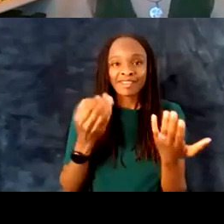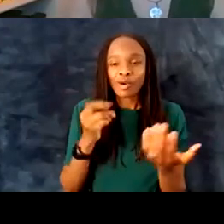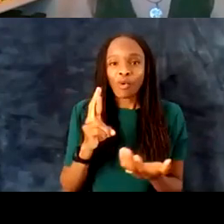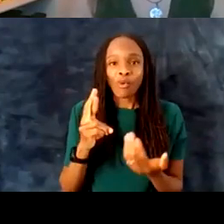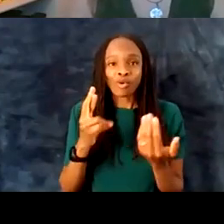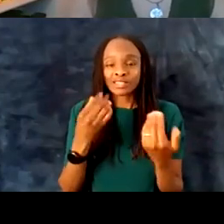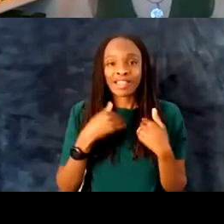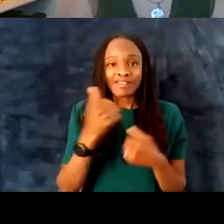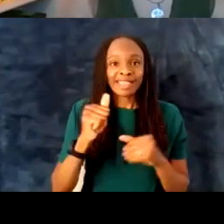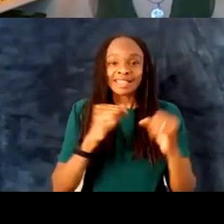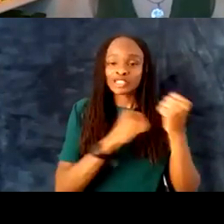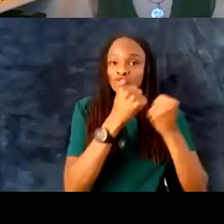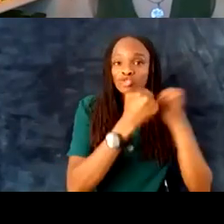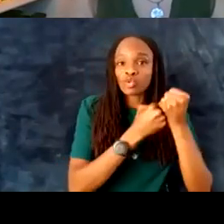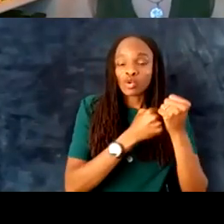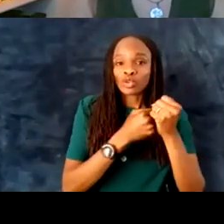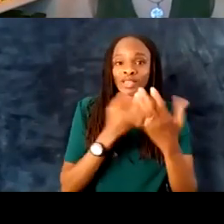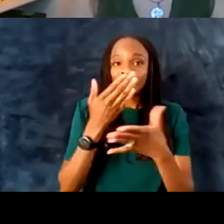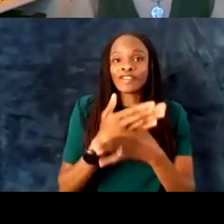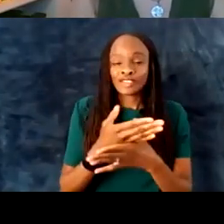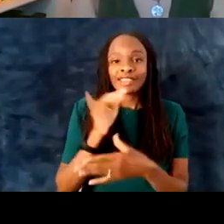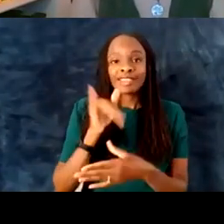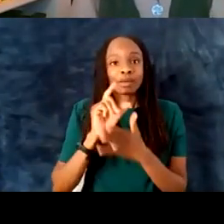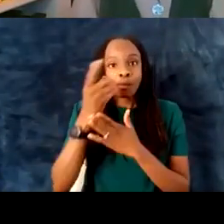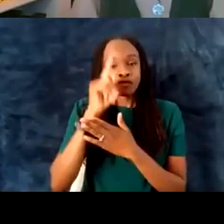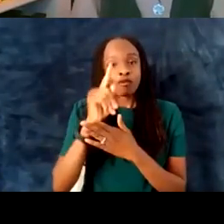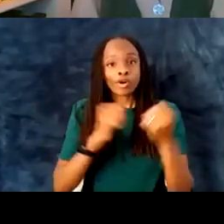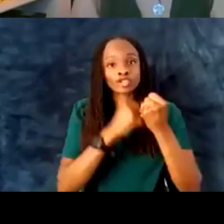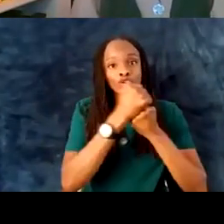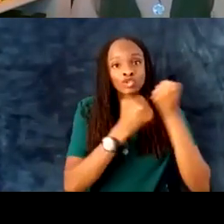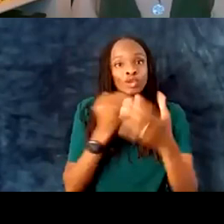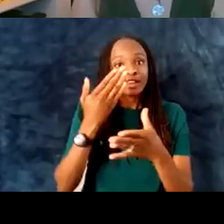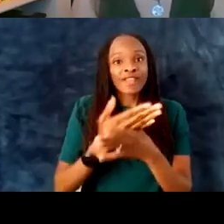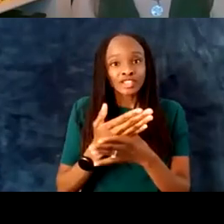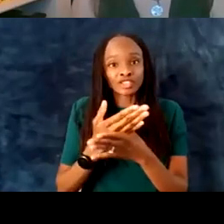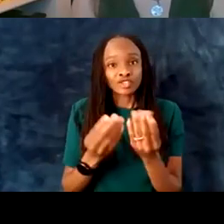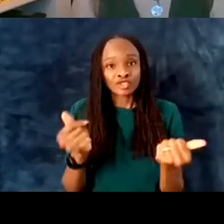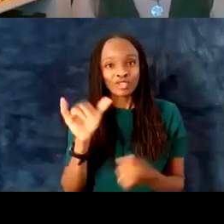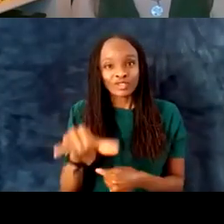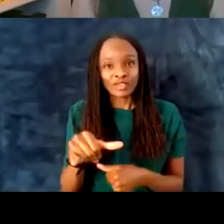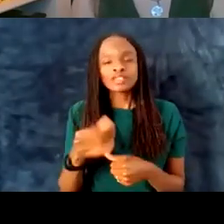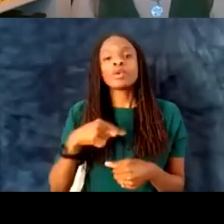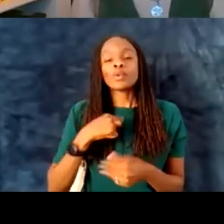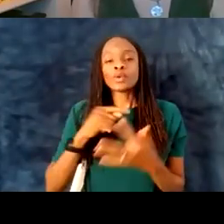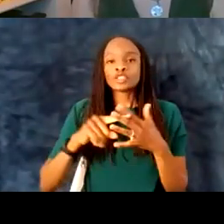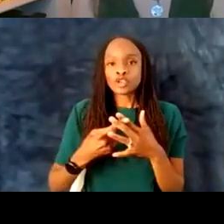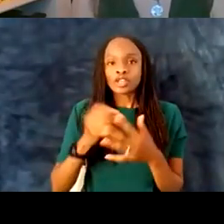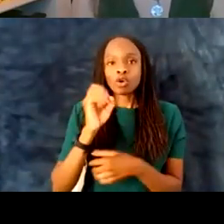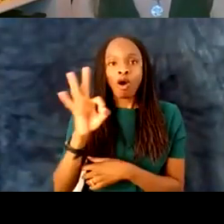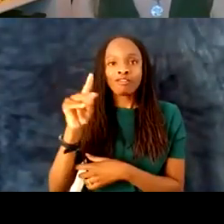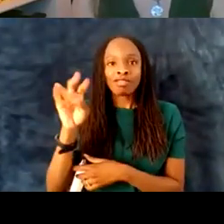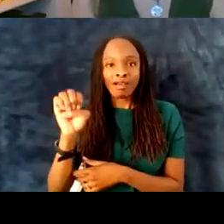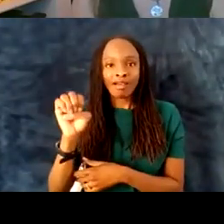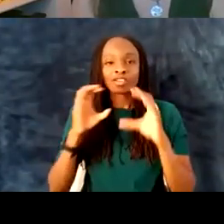structural interventions. And this is a moment of structural intervention. So we began to offline a conversation